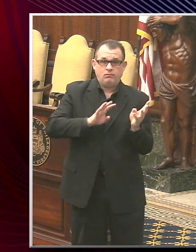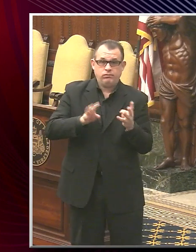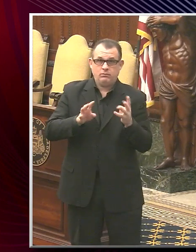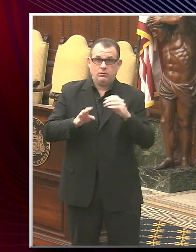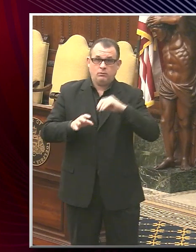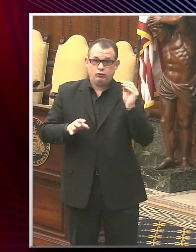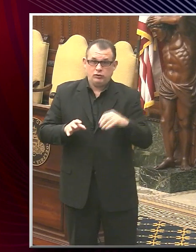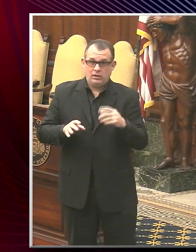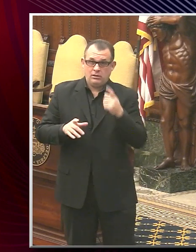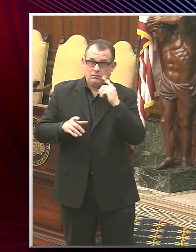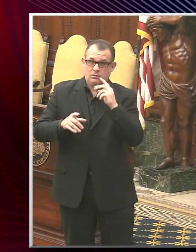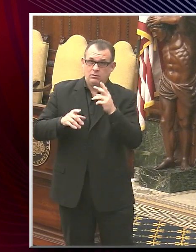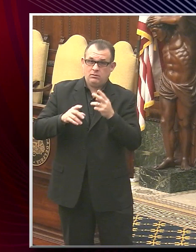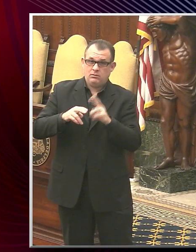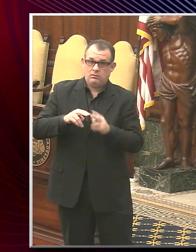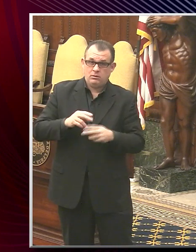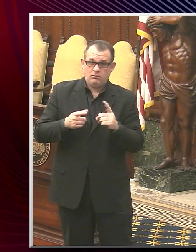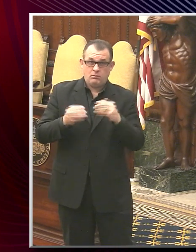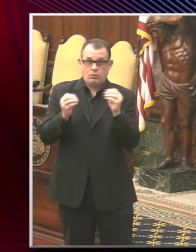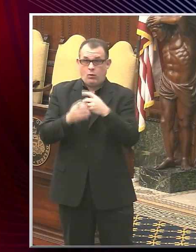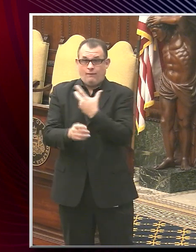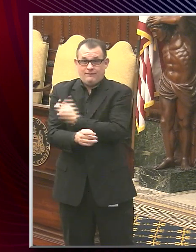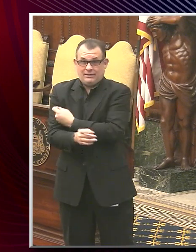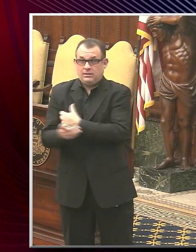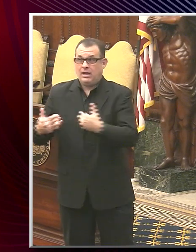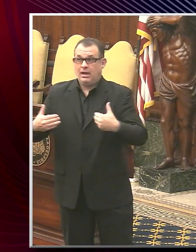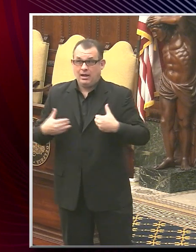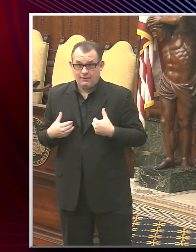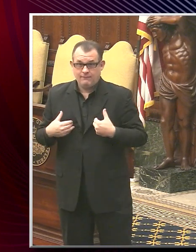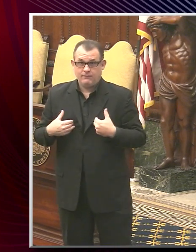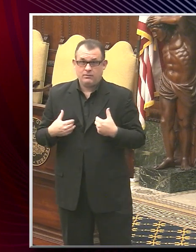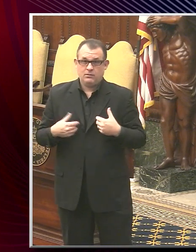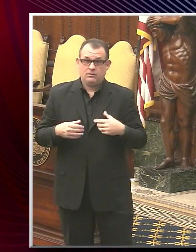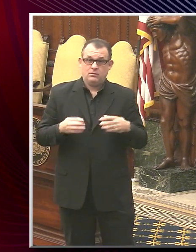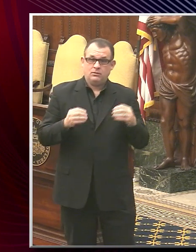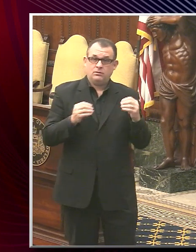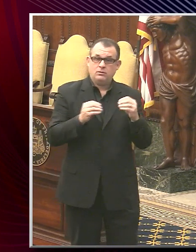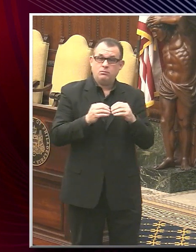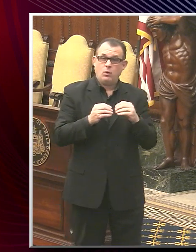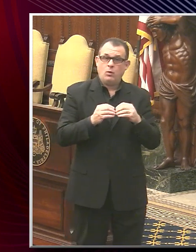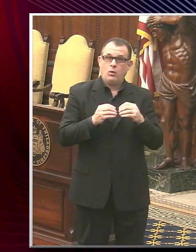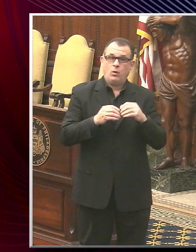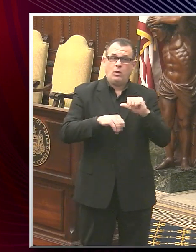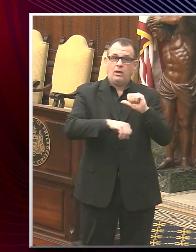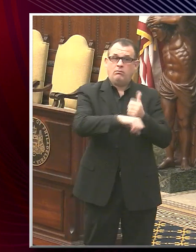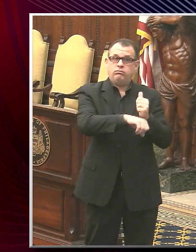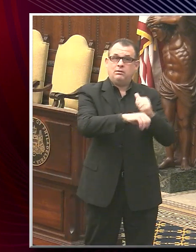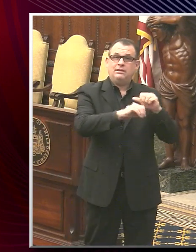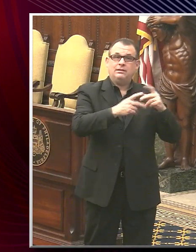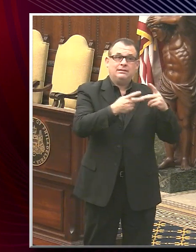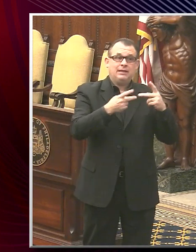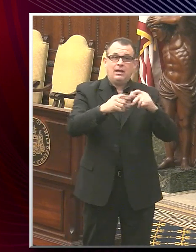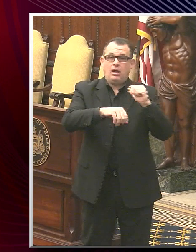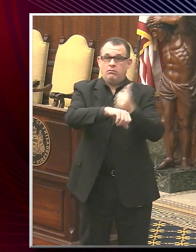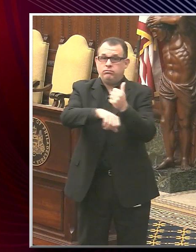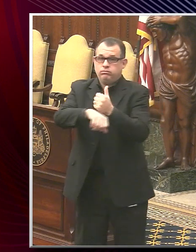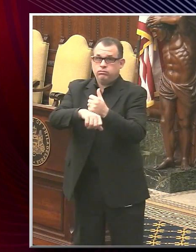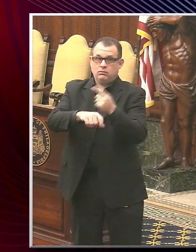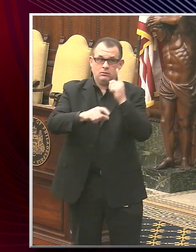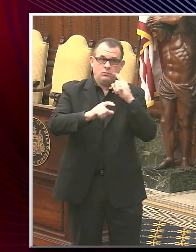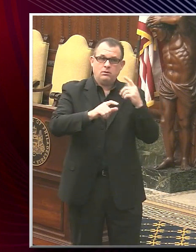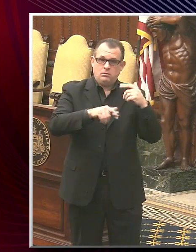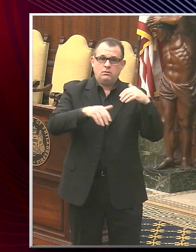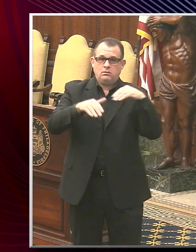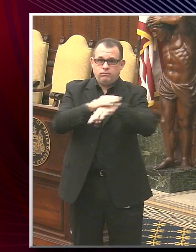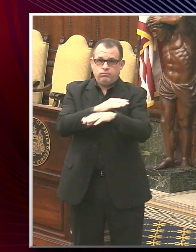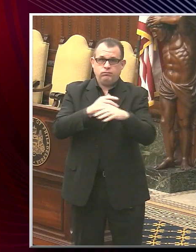decreases. But if we had more vaccine doses to begin with, we would be opening up more sites. And so there would still be some doses out there waiting for people to be vaccinated, but there